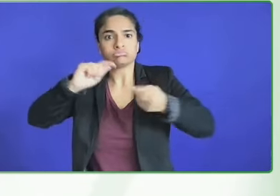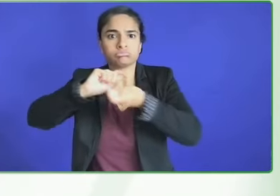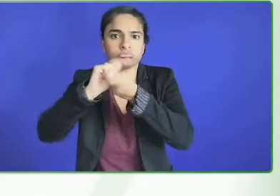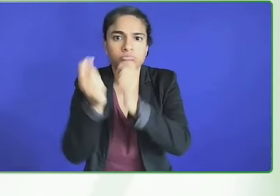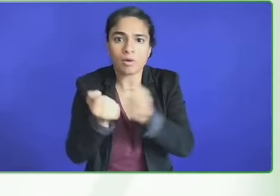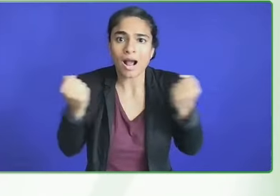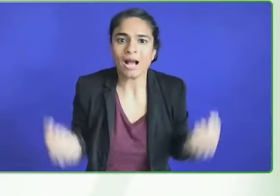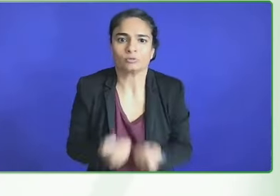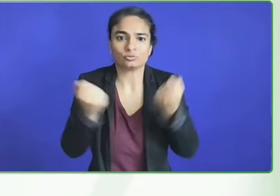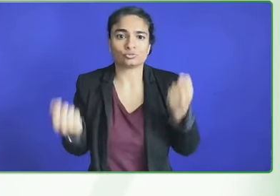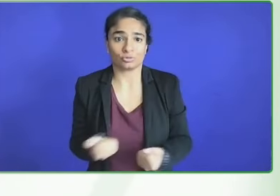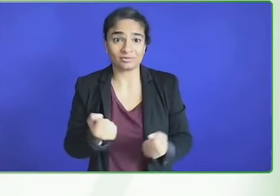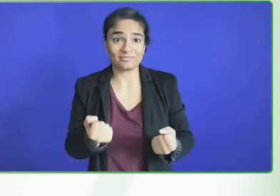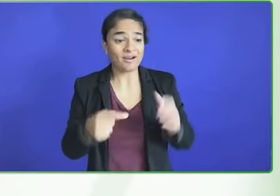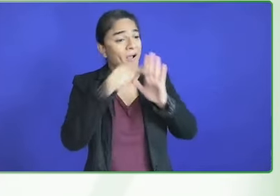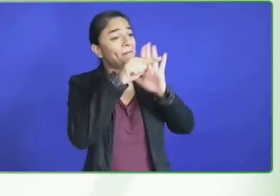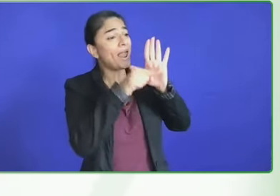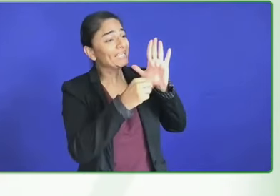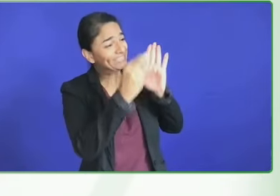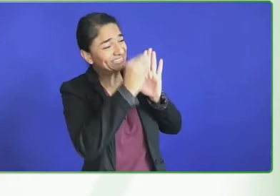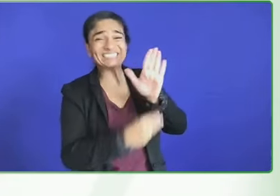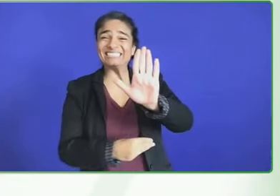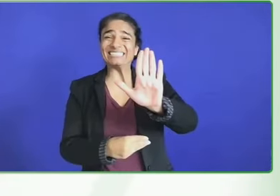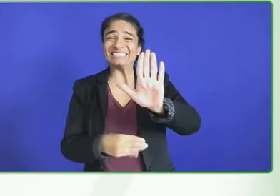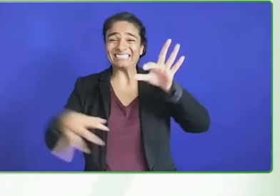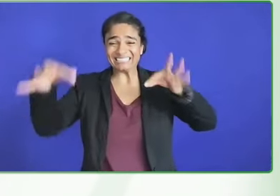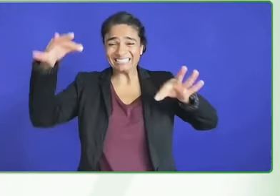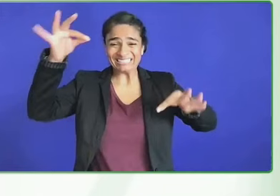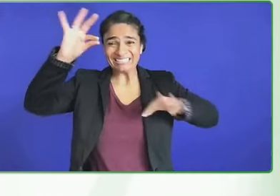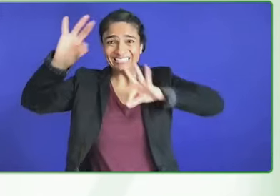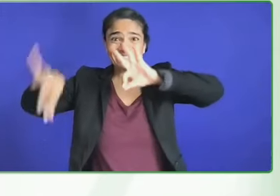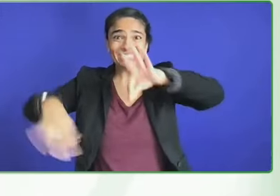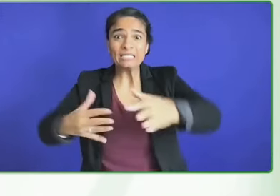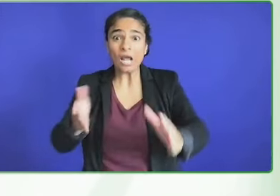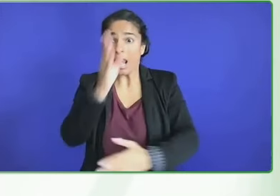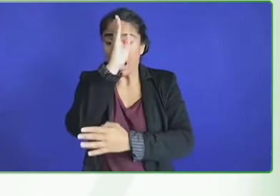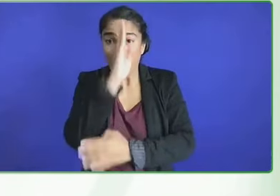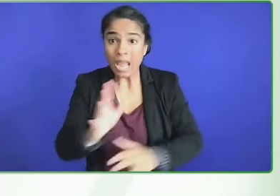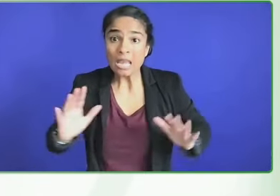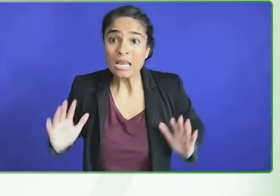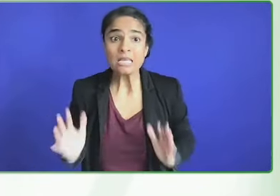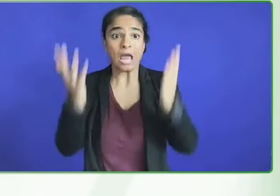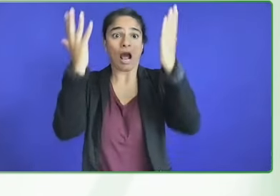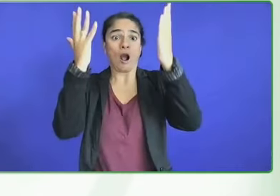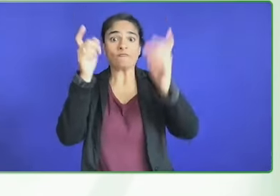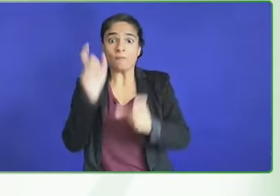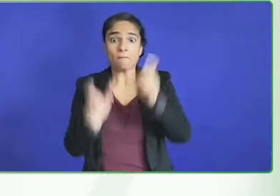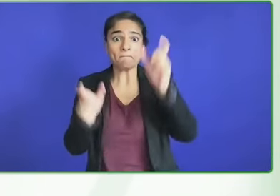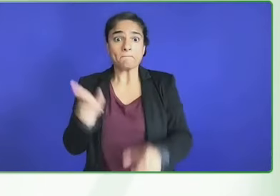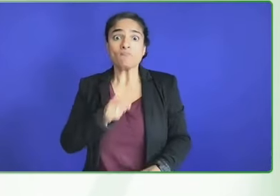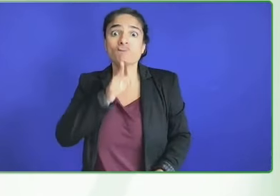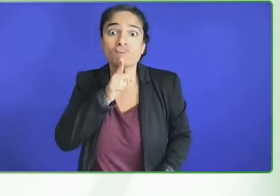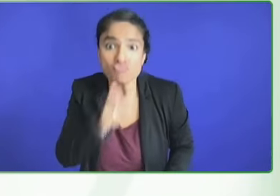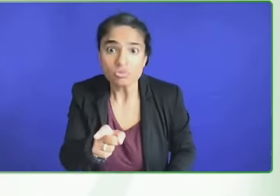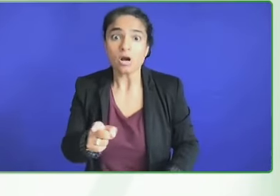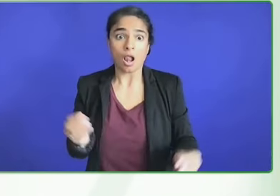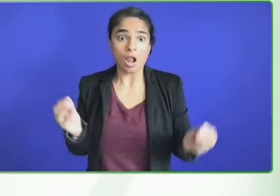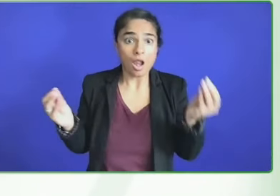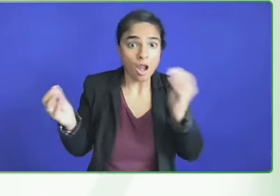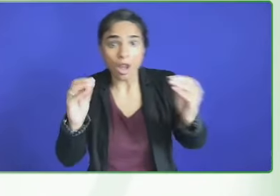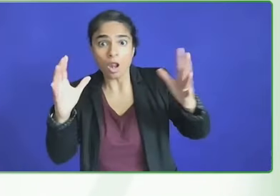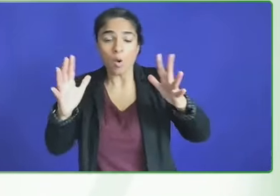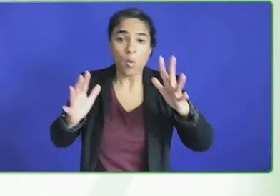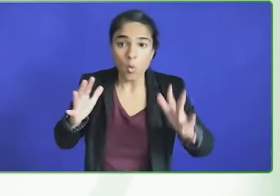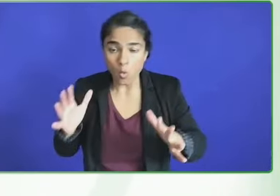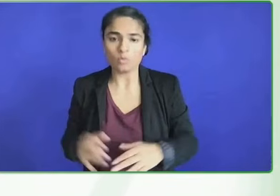experiences that even the most comprehensive plan may have missed. Ensuring that any feedback received is taken into